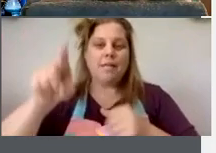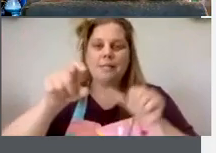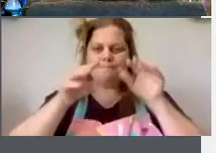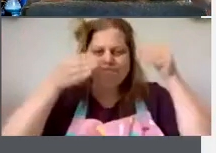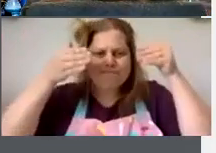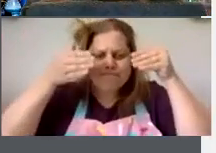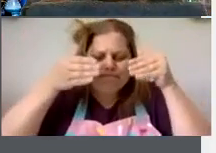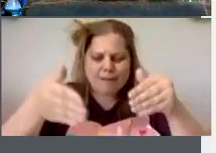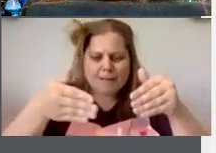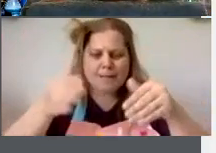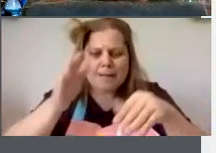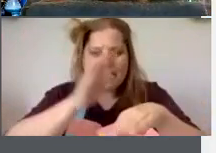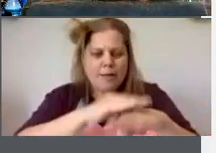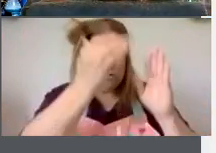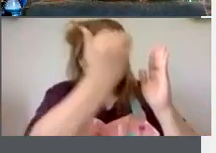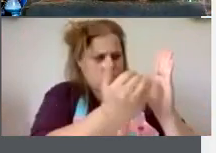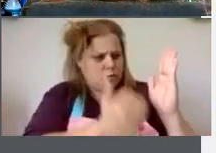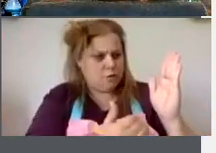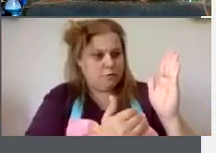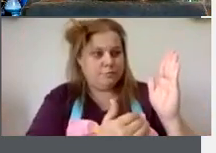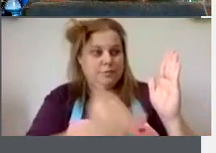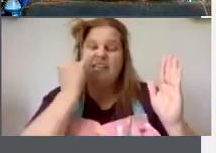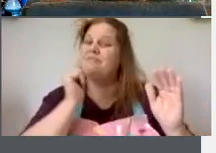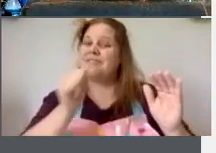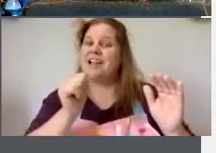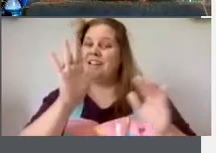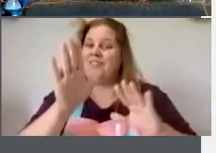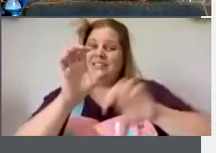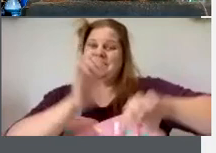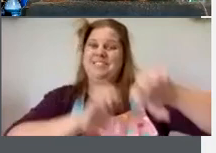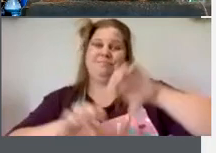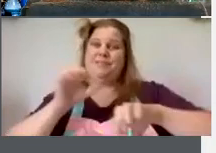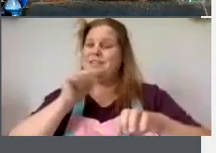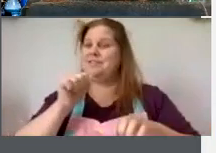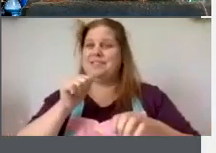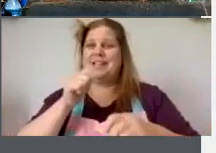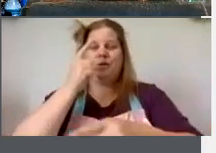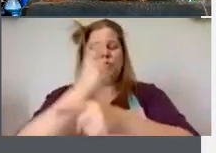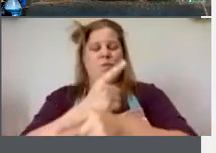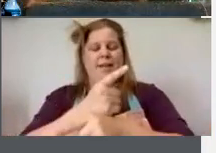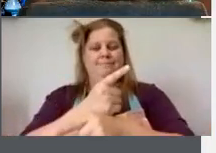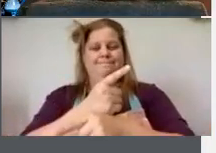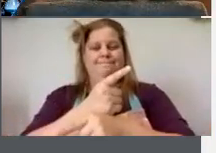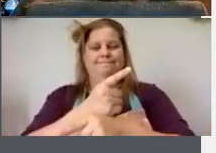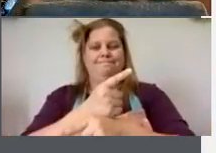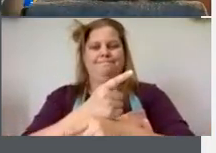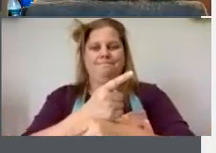in order. Otherwise, our experiment won't turn out the way we need it to. All